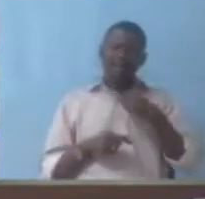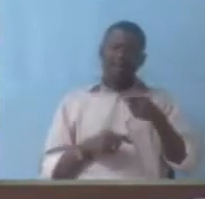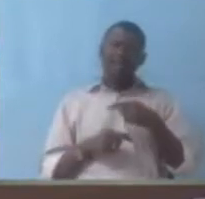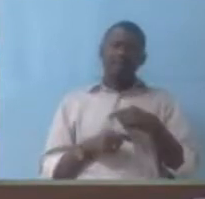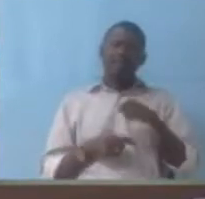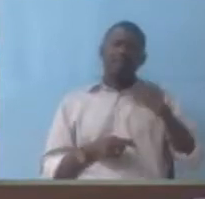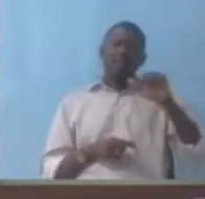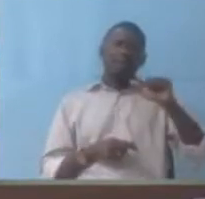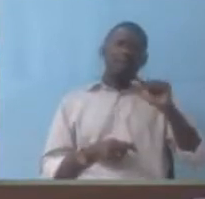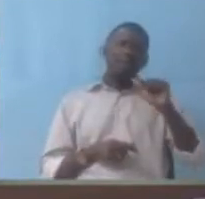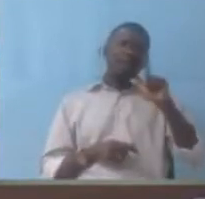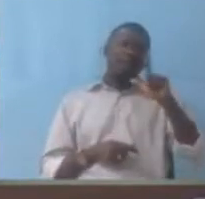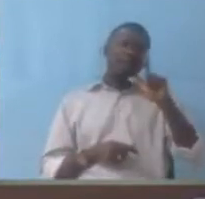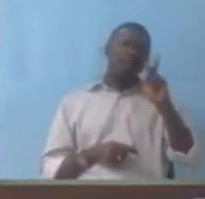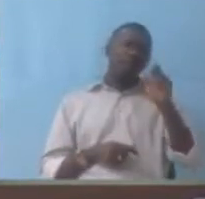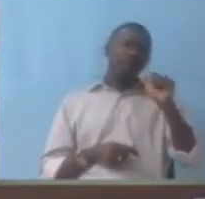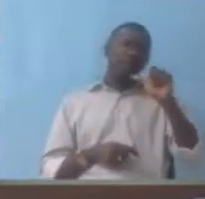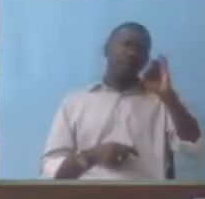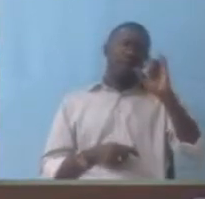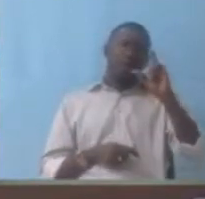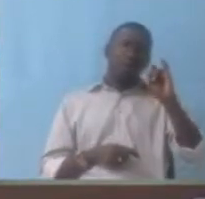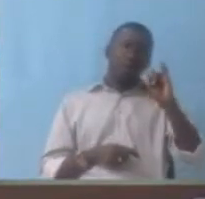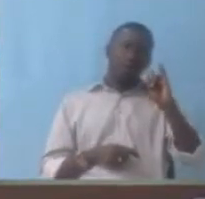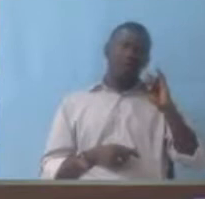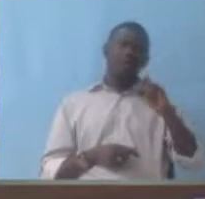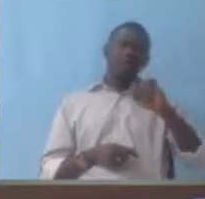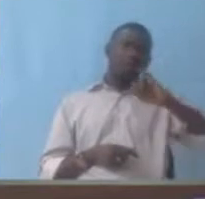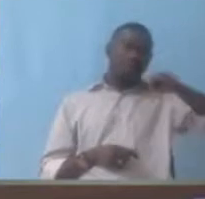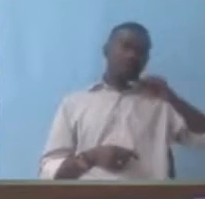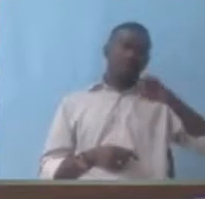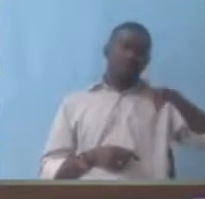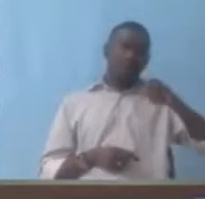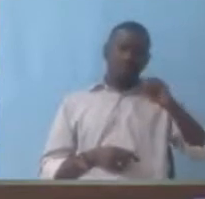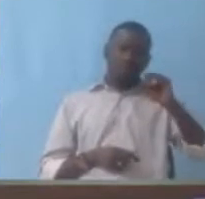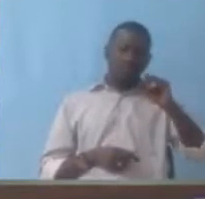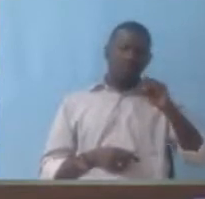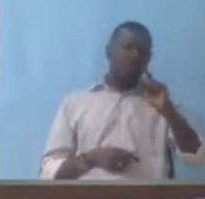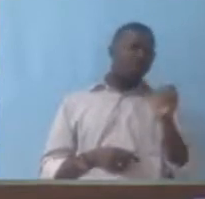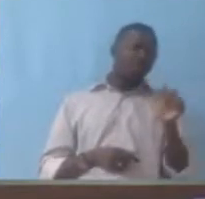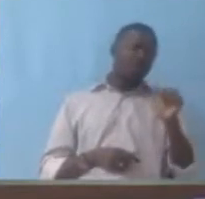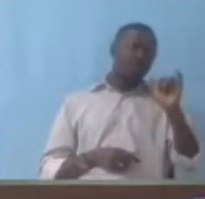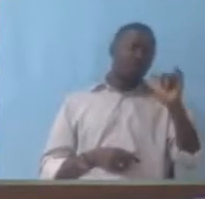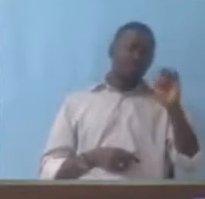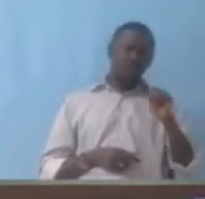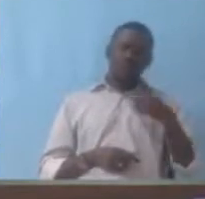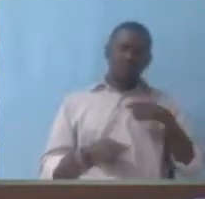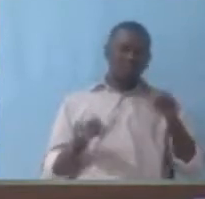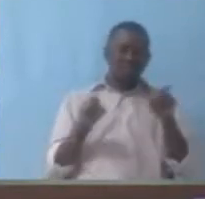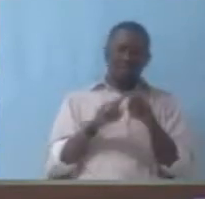released. Aketanya de unquote, wari alkali James Gay ni attorney general be bunkono kilingolo kono. Imanso wobulala. Ule yende